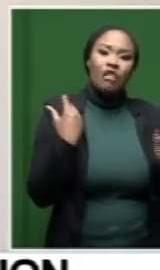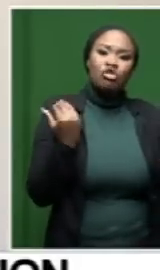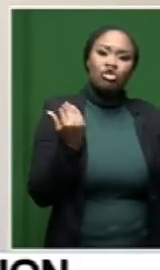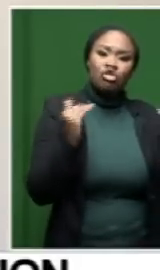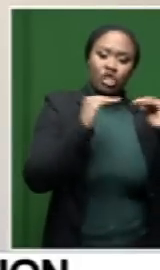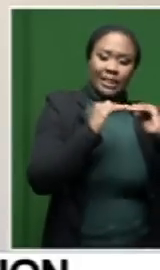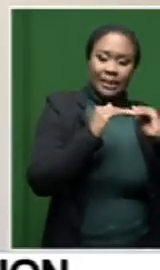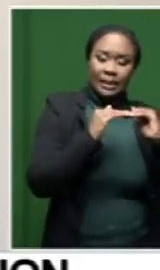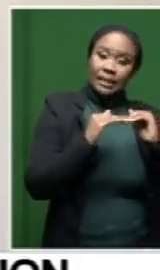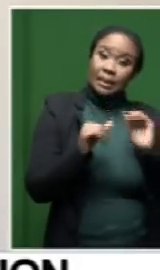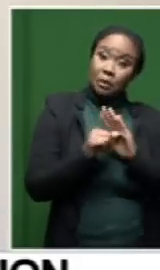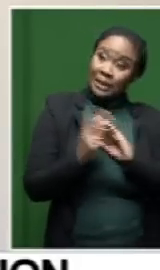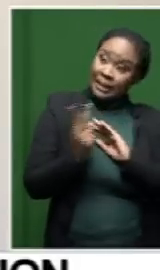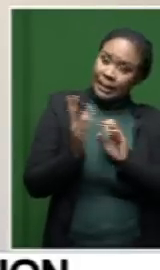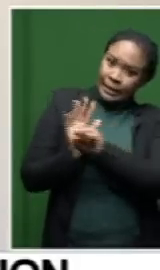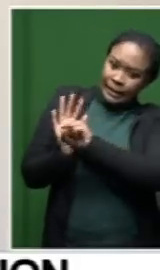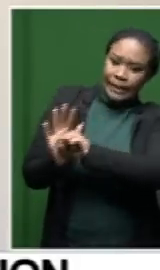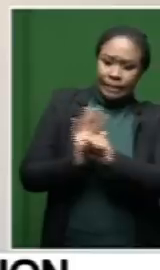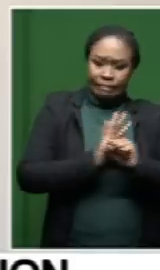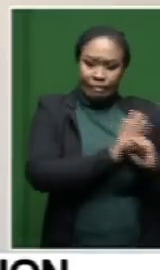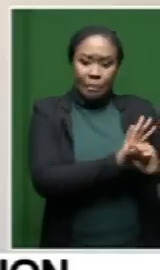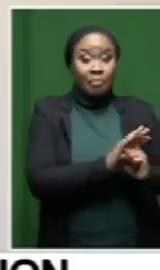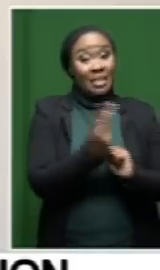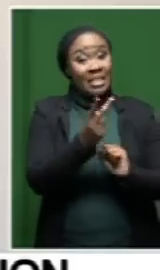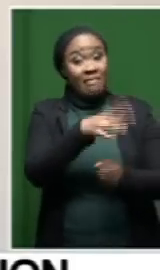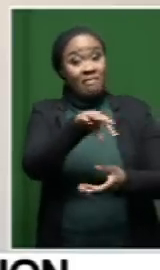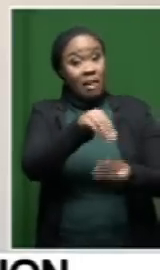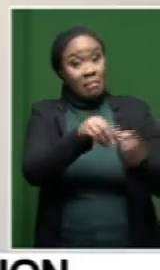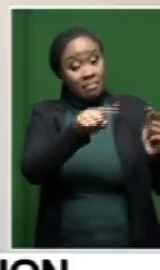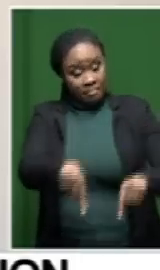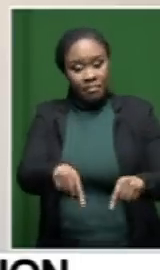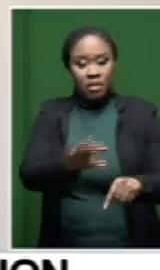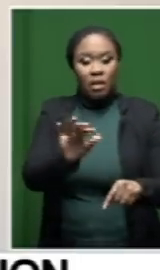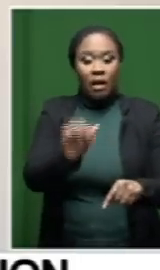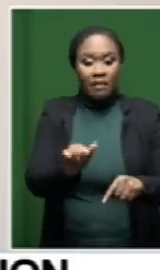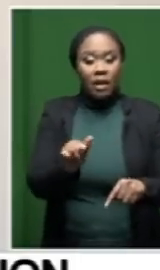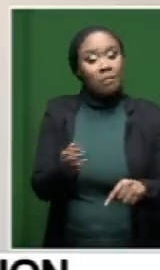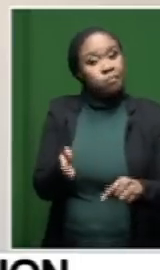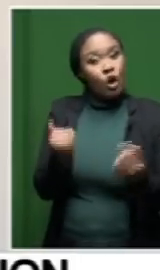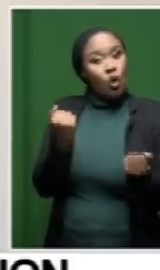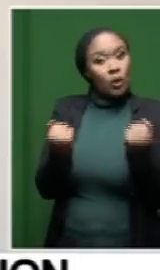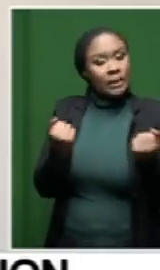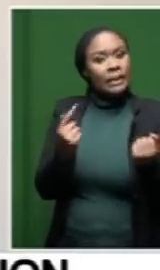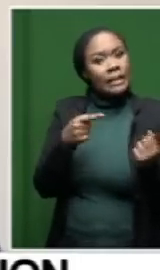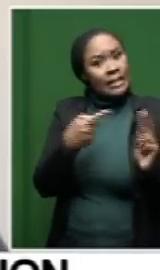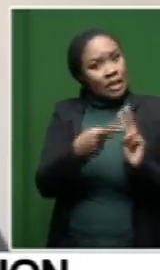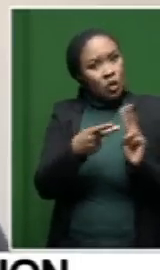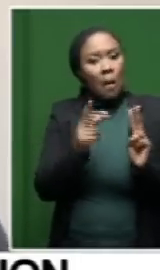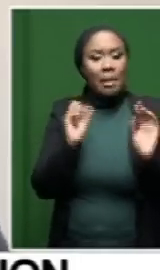is seen on the television screens of South Africa in a South African court and explaining themselves.